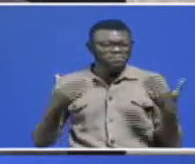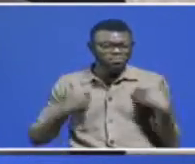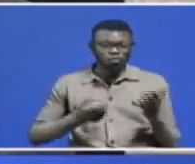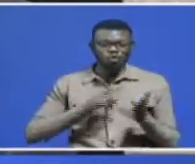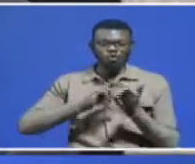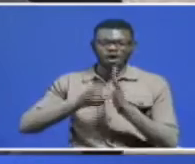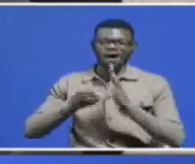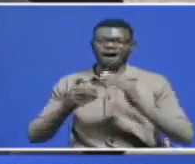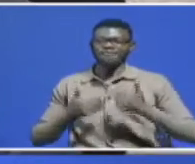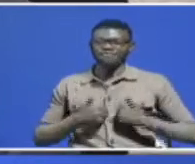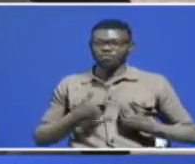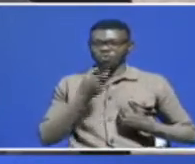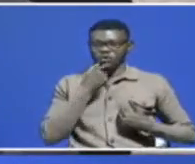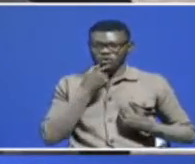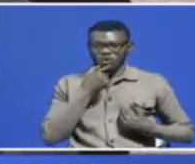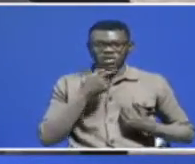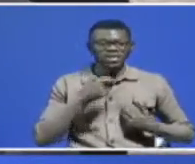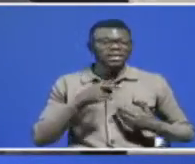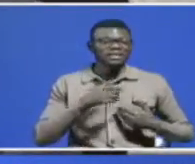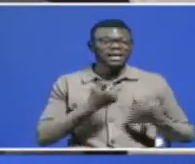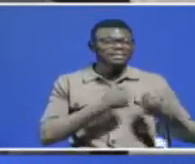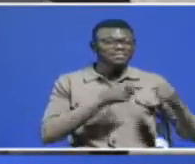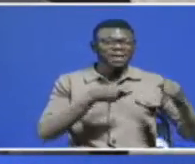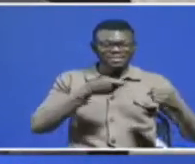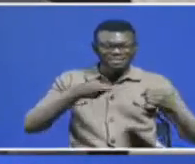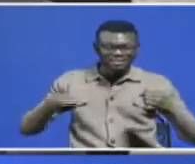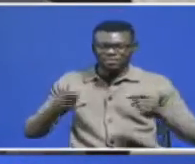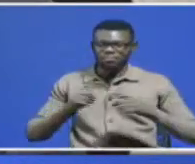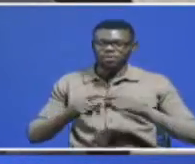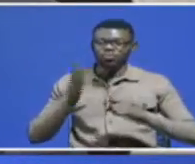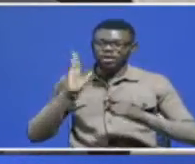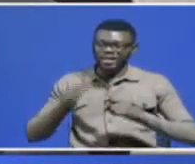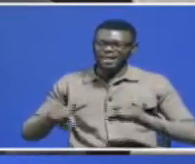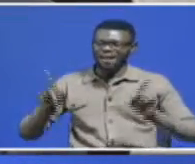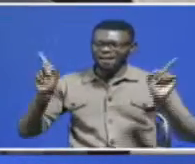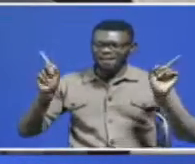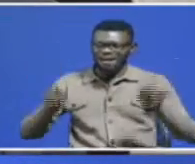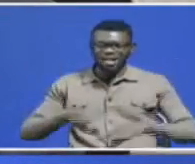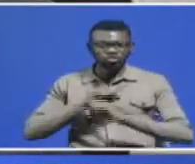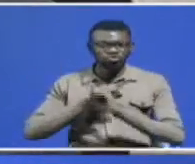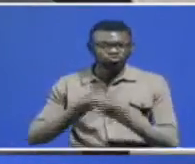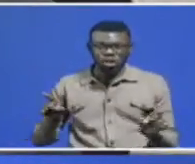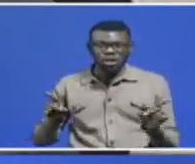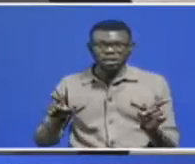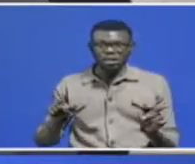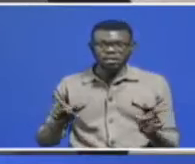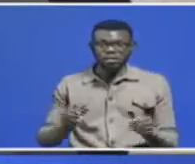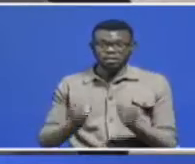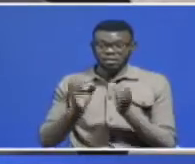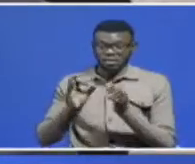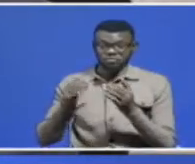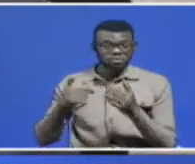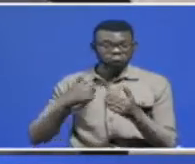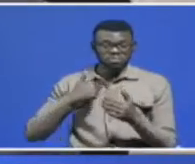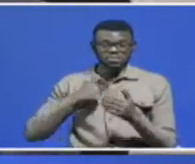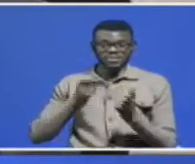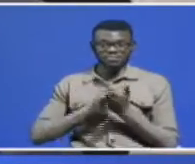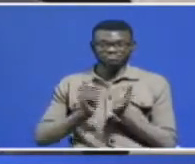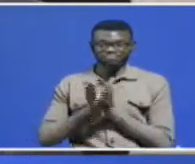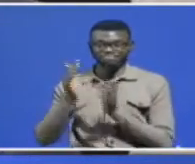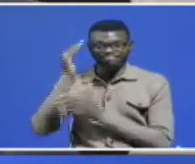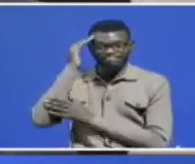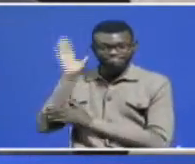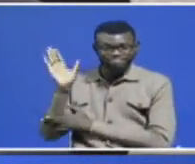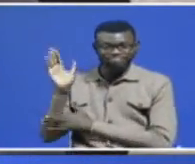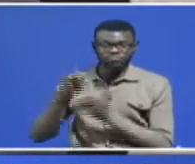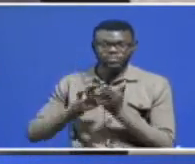with the signature of the chairman. All those contracts, we're going to recall them. Because if the SG does not know about them, then we are going to